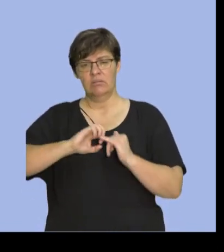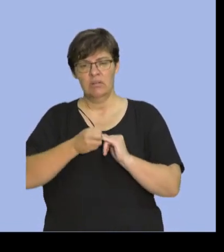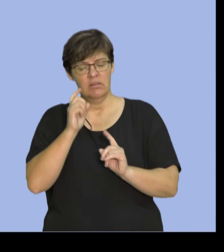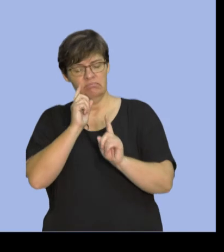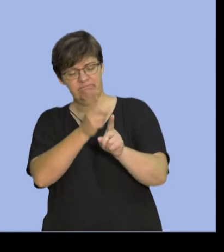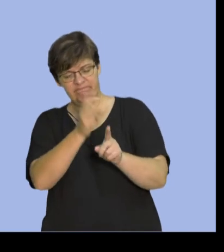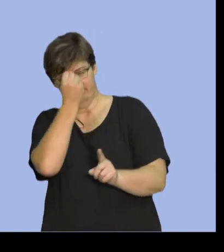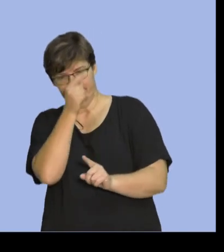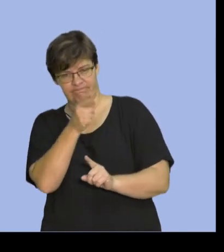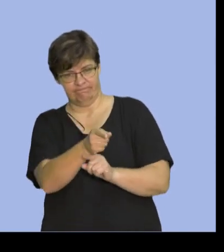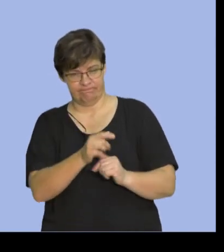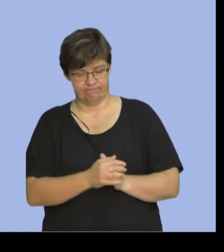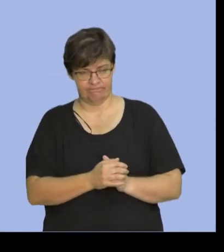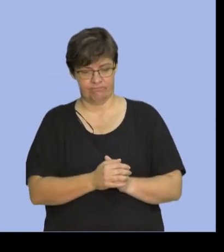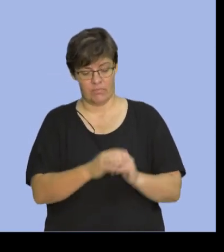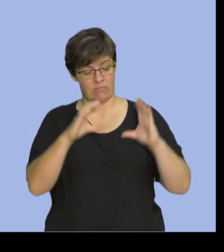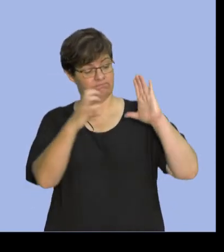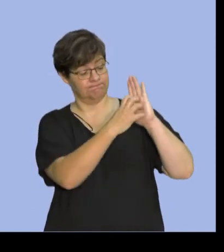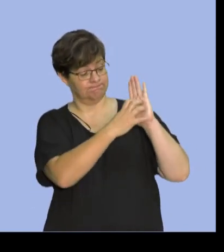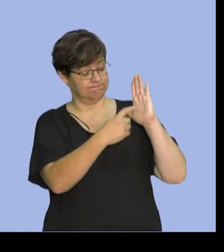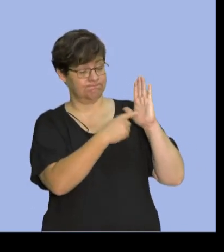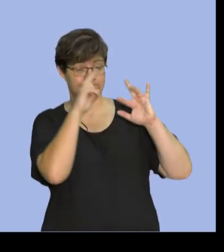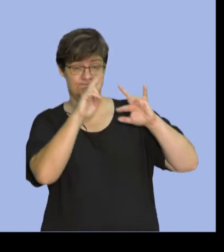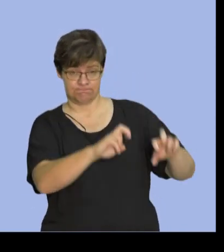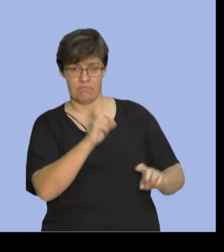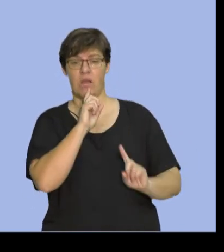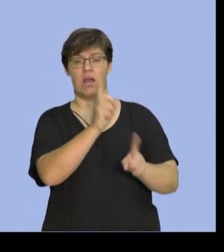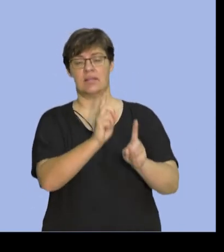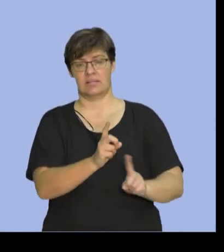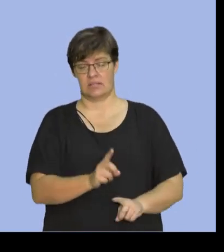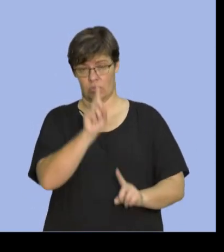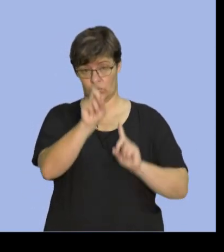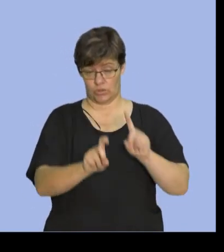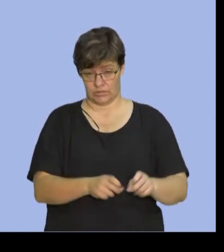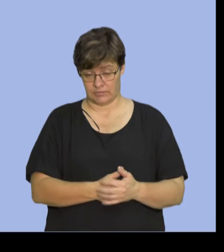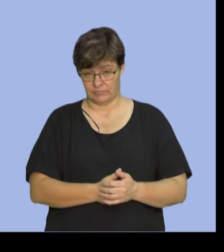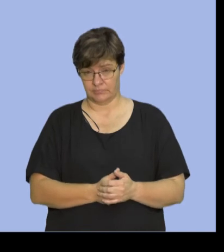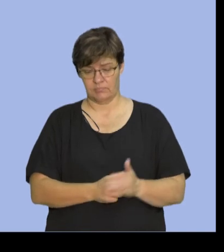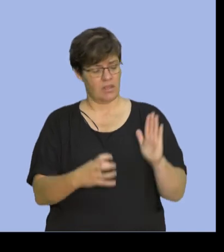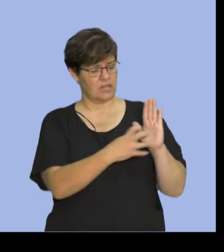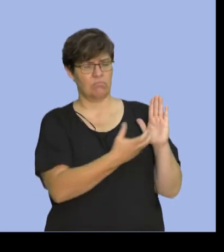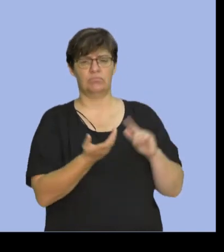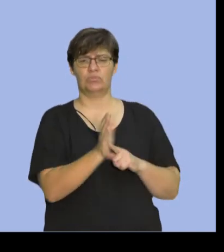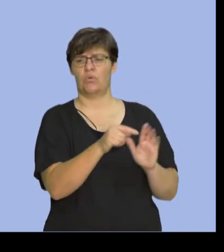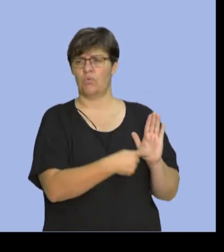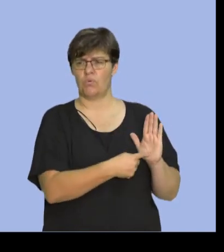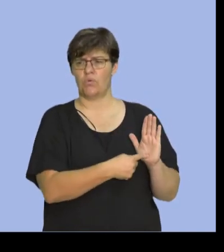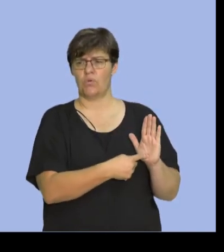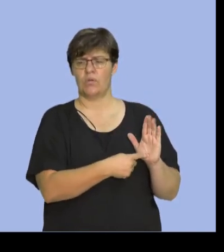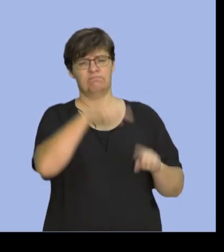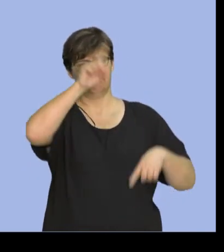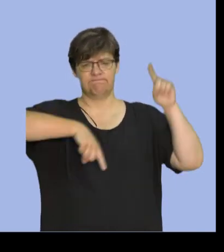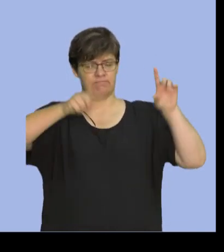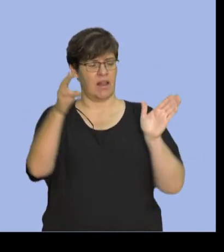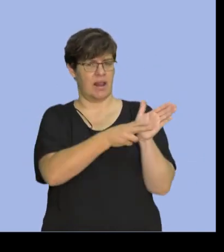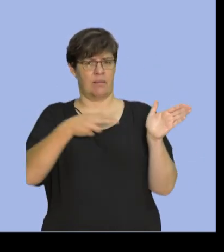to this. Study the diagram below and answer the questions that follow. So here's a diagram that shows various parts that are